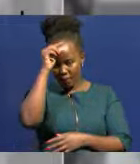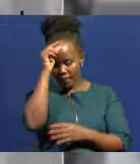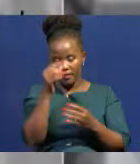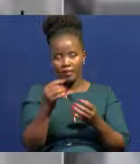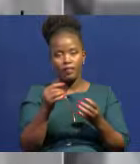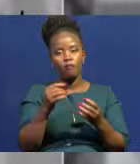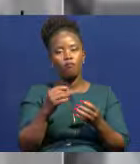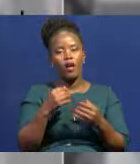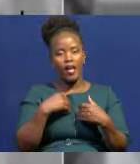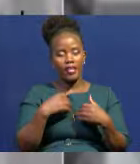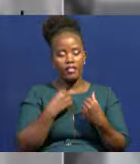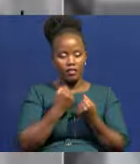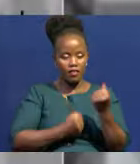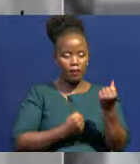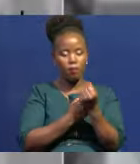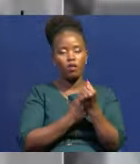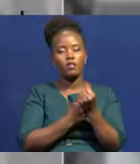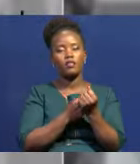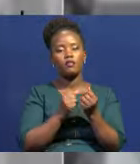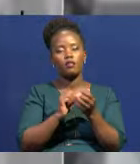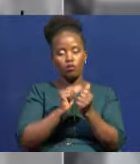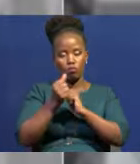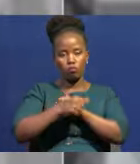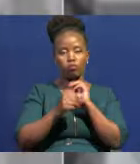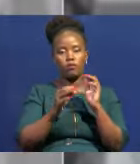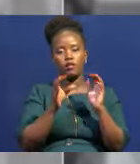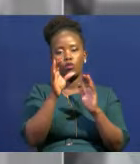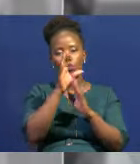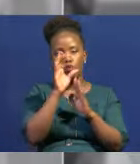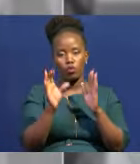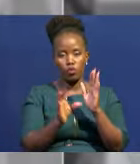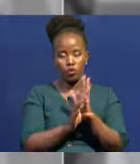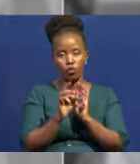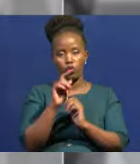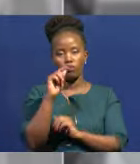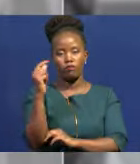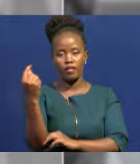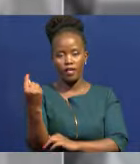a referendum on changing the constitution of Kenya.